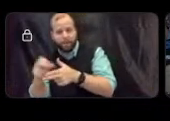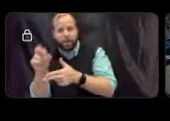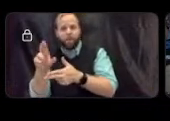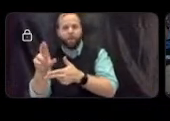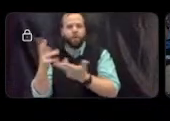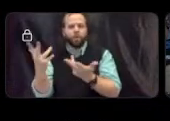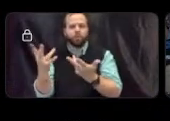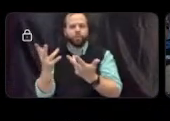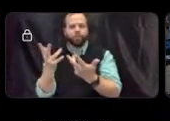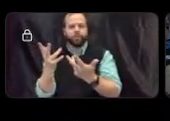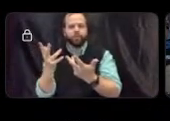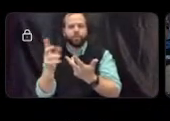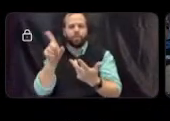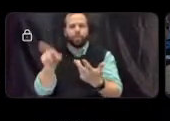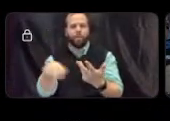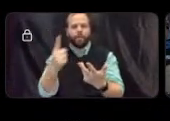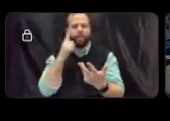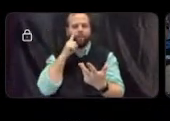rent?